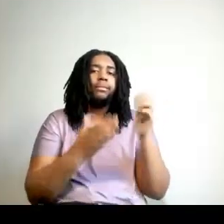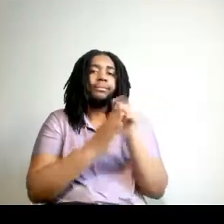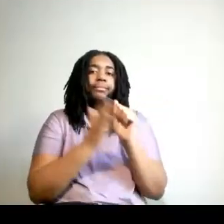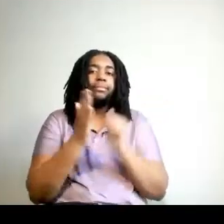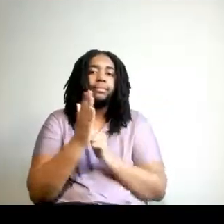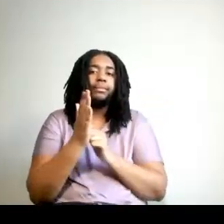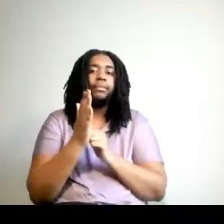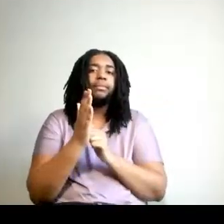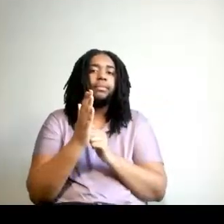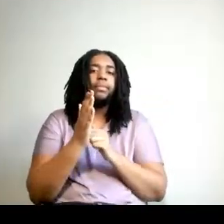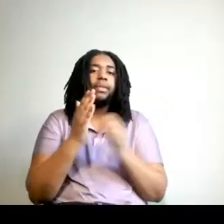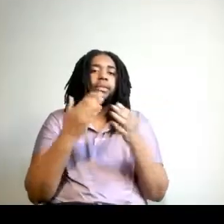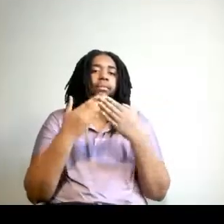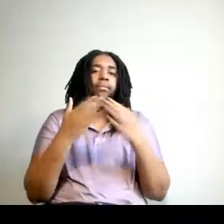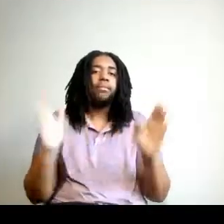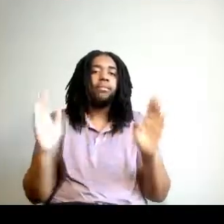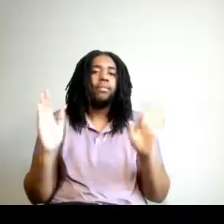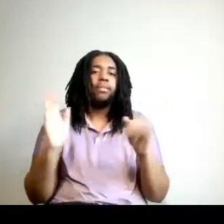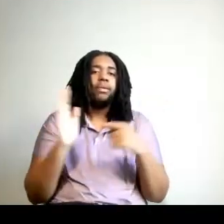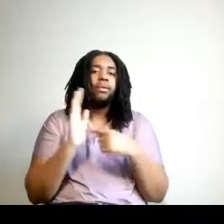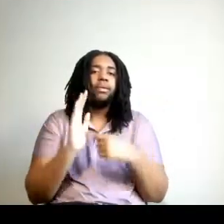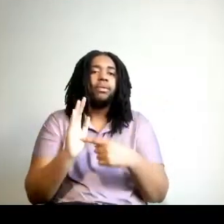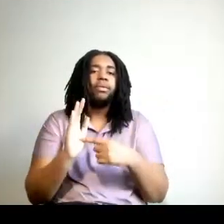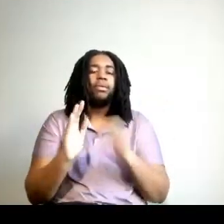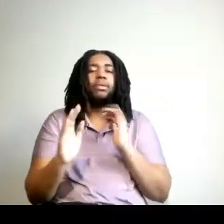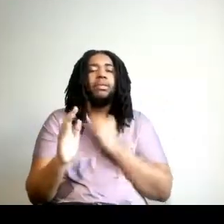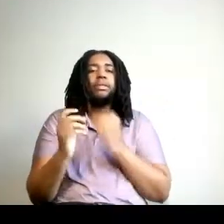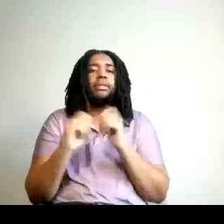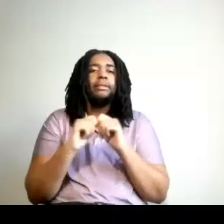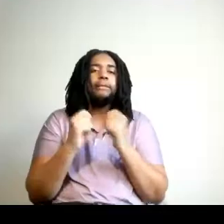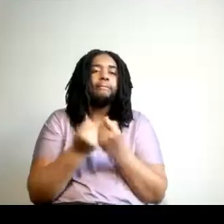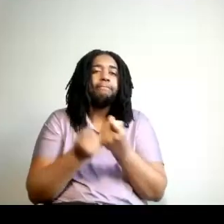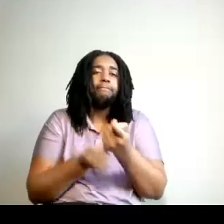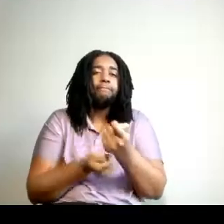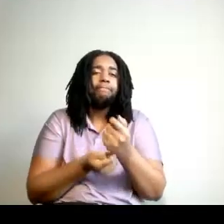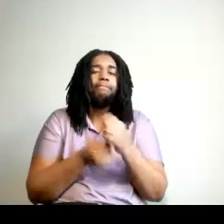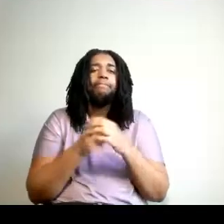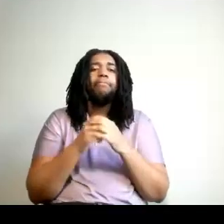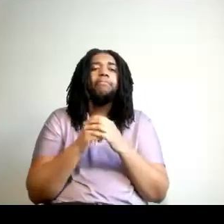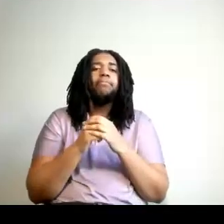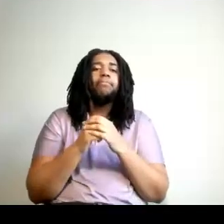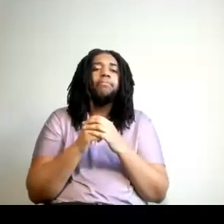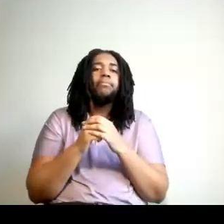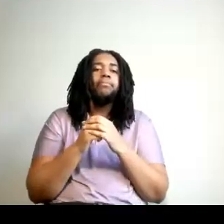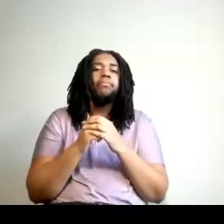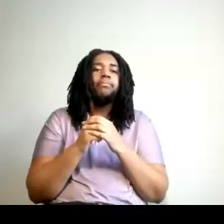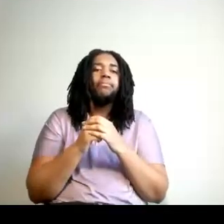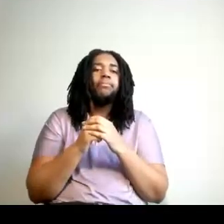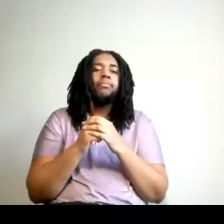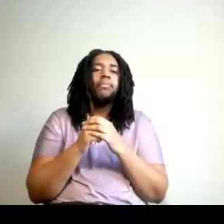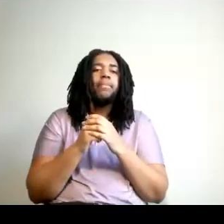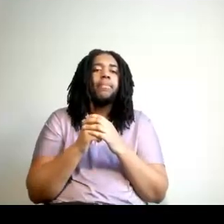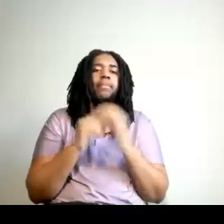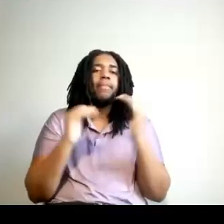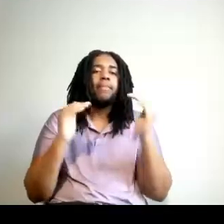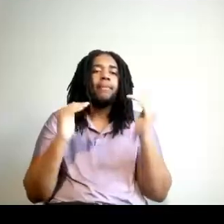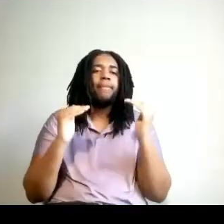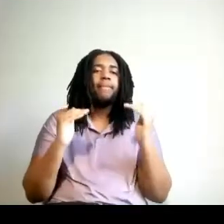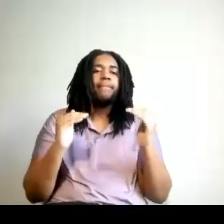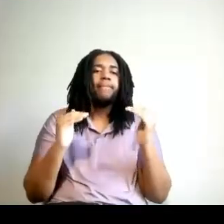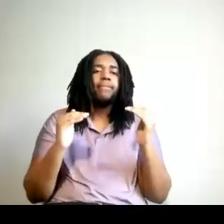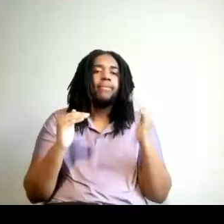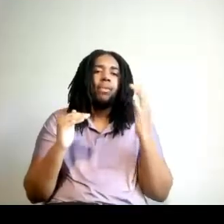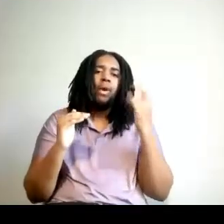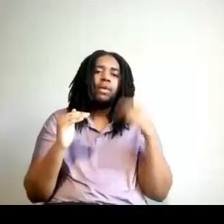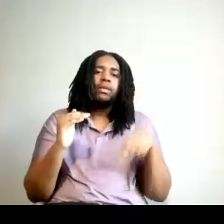a little bit of an overview. I'm going to share with you a little bit who our team is. We will then talk a little bit about what and